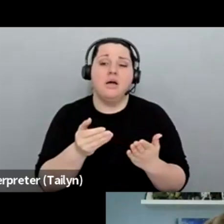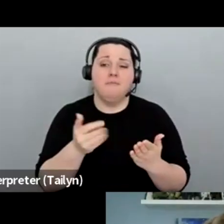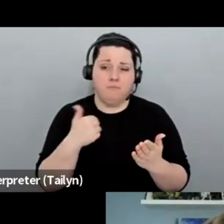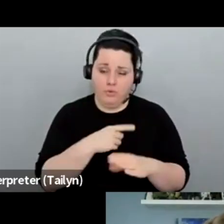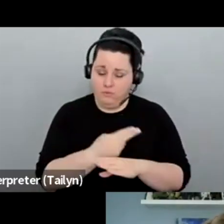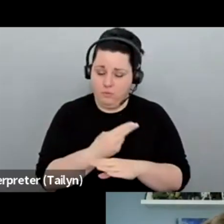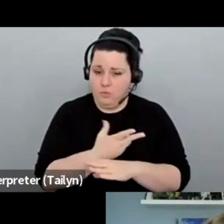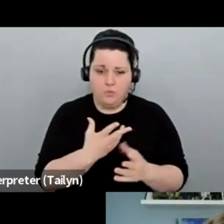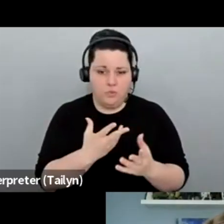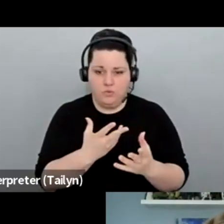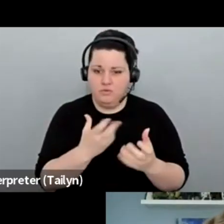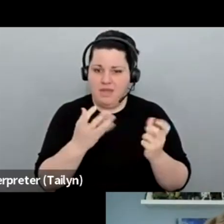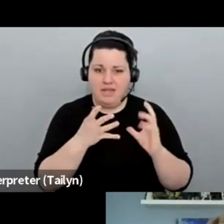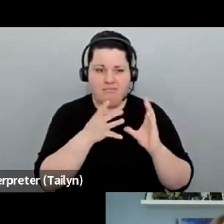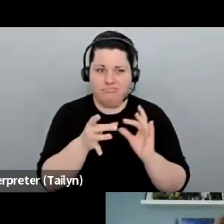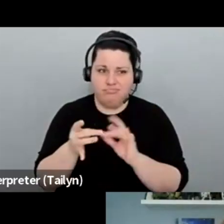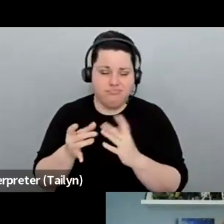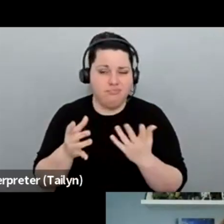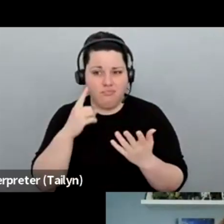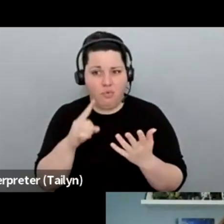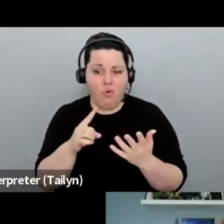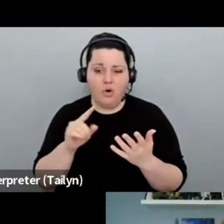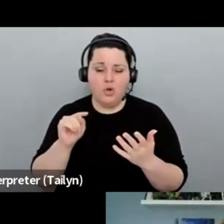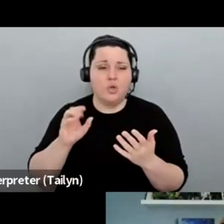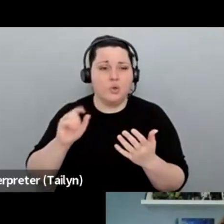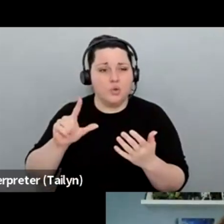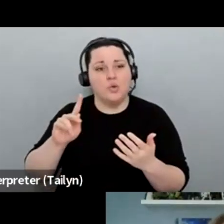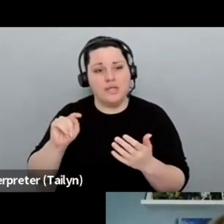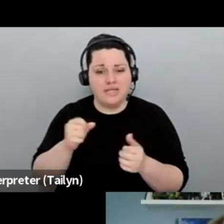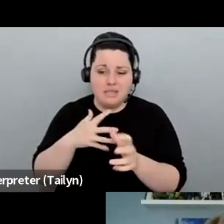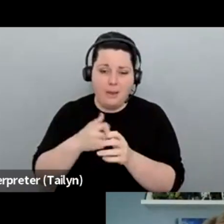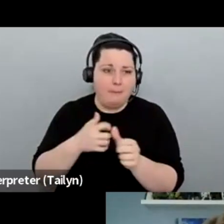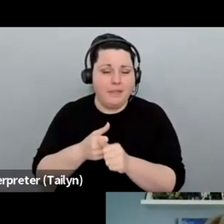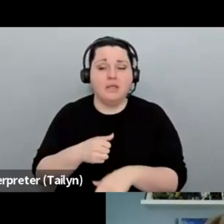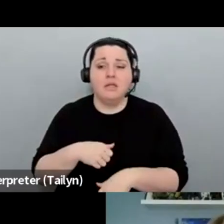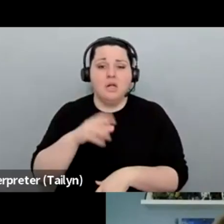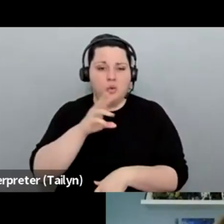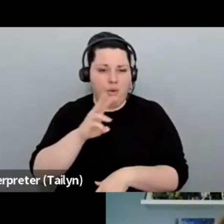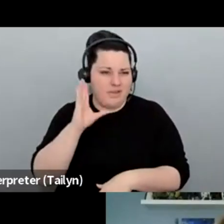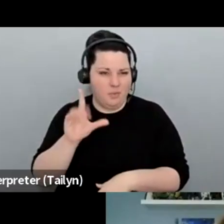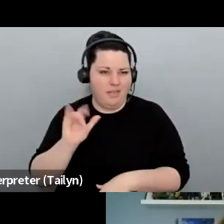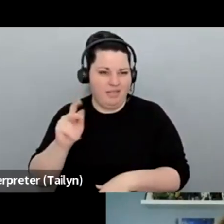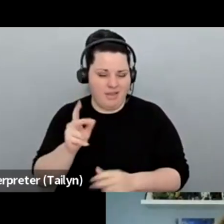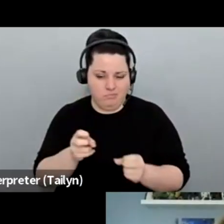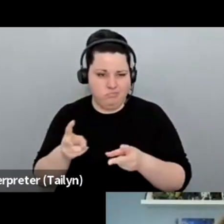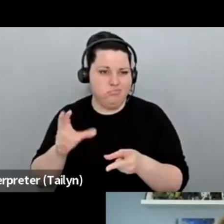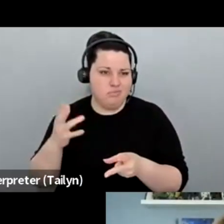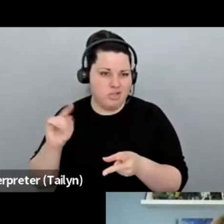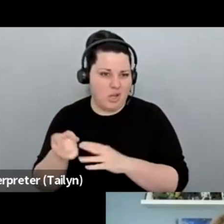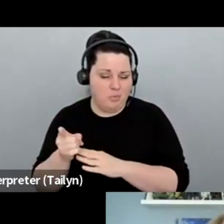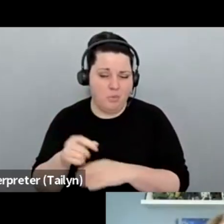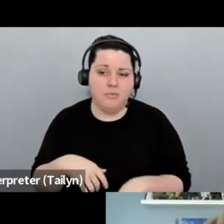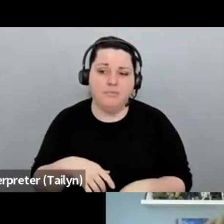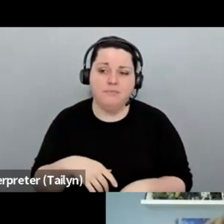used all of those anecdotes to update some toolkits and a website. I'll put a link in the chat in just a